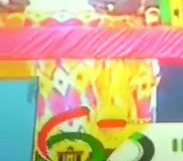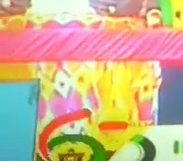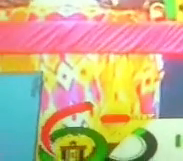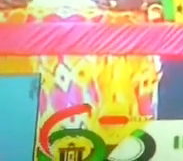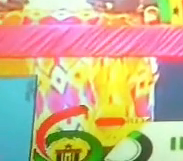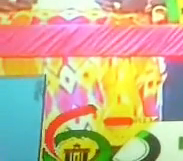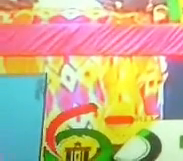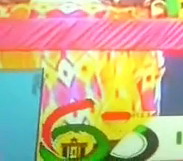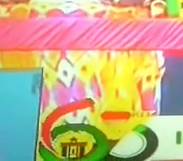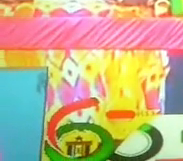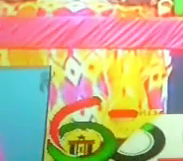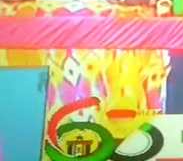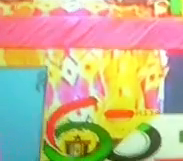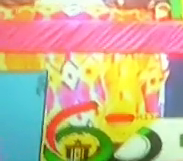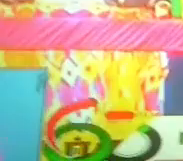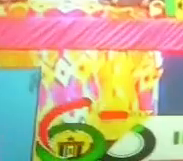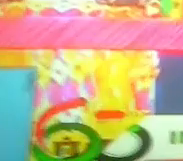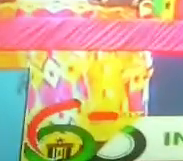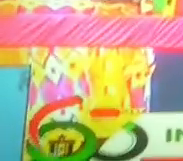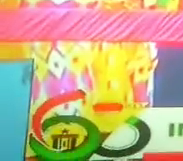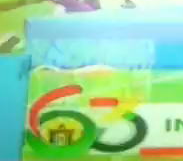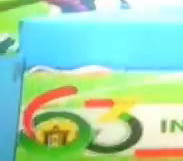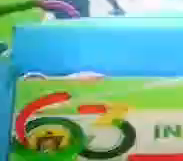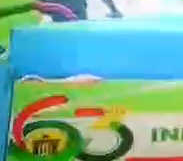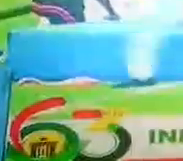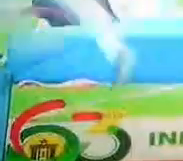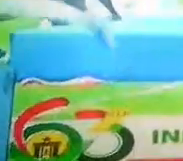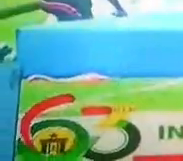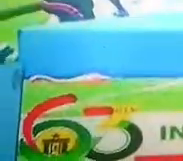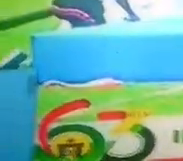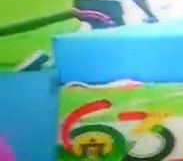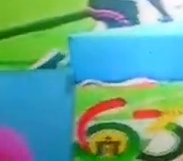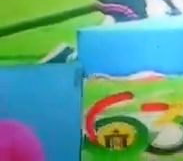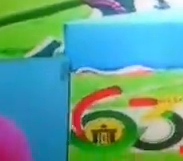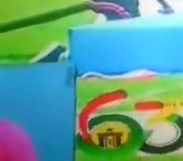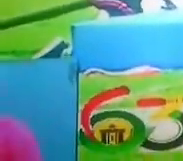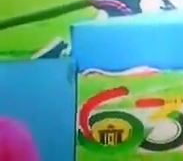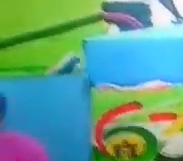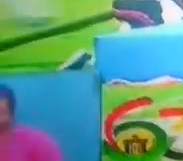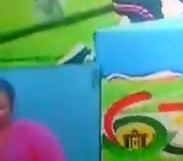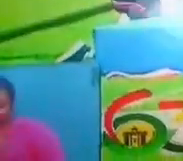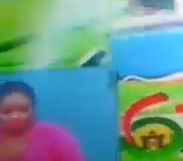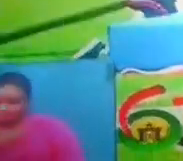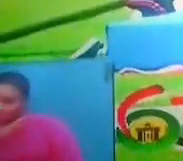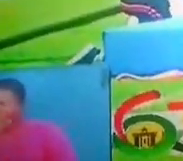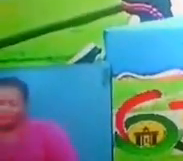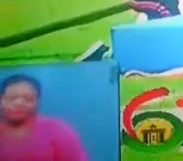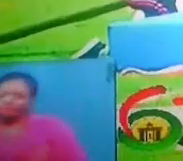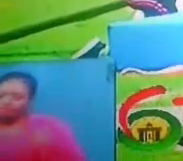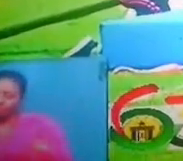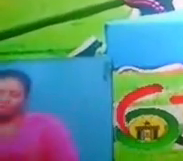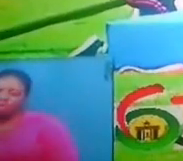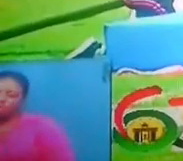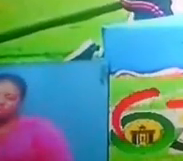in commentary position with me, has been warning us that we should not try this at home. This is for